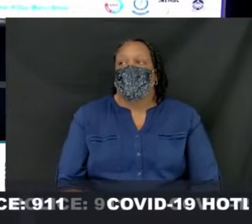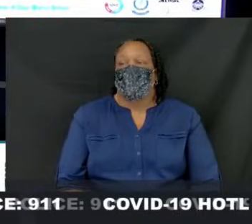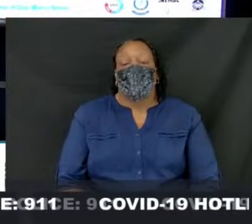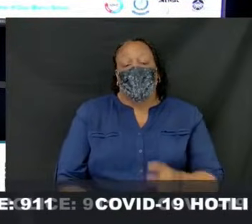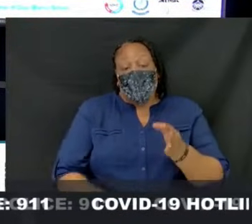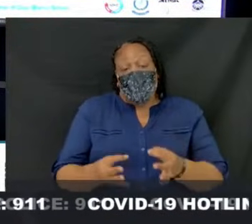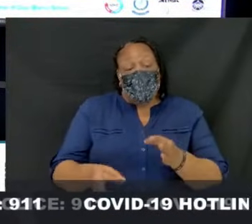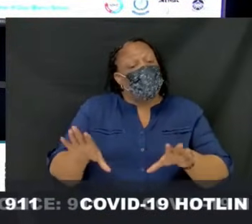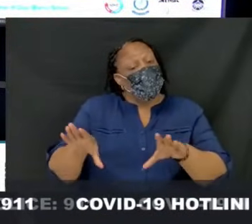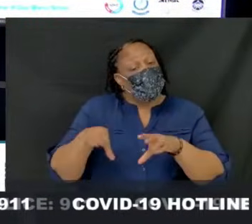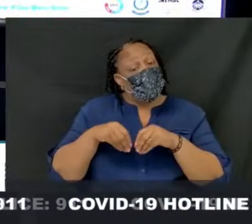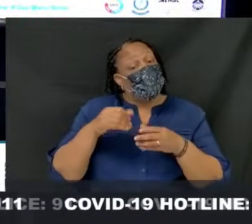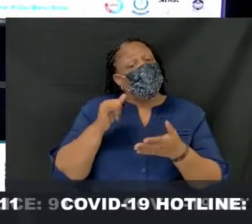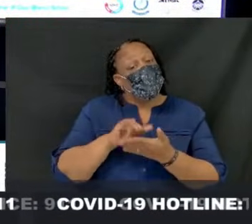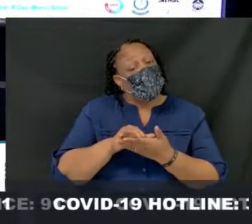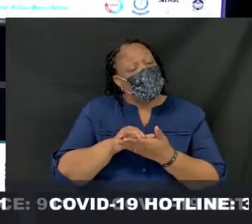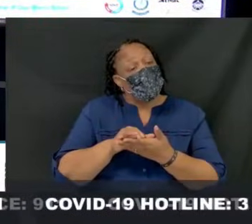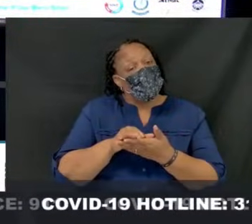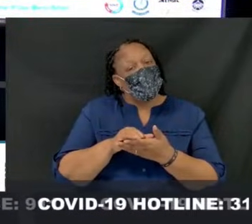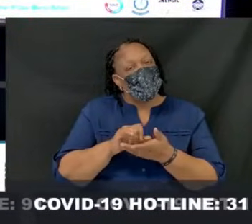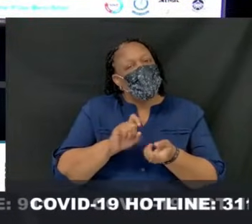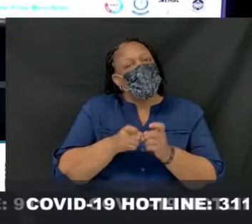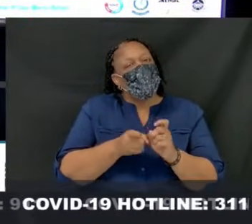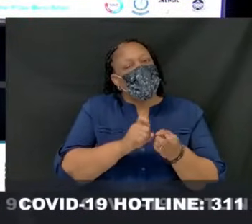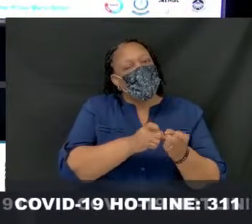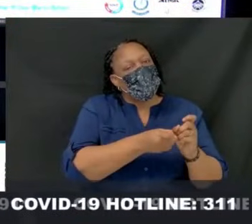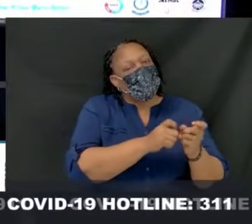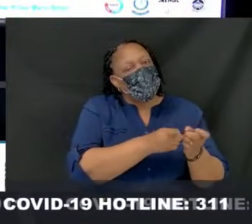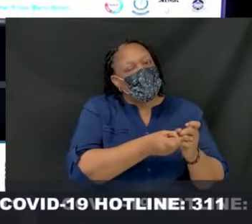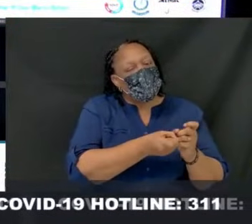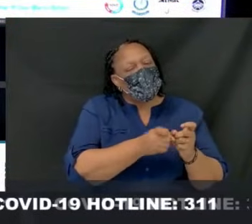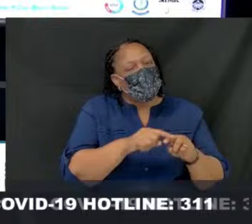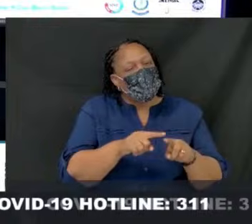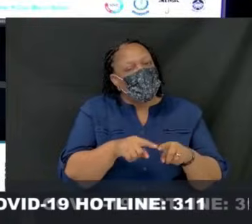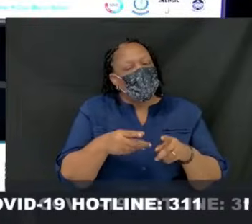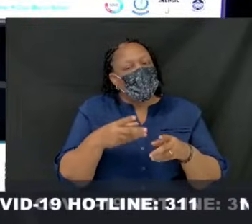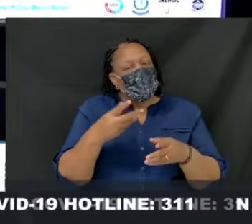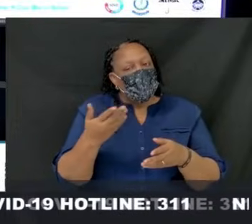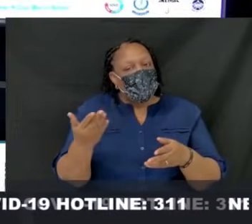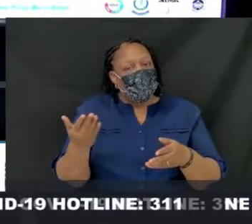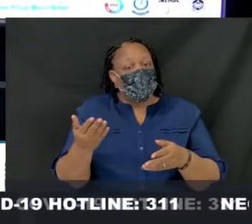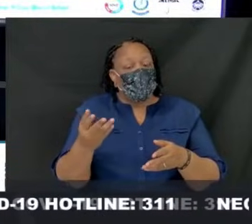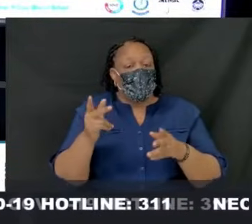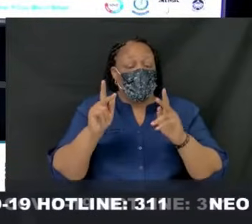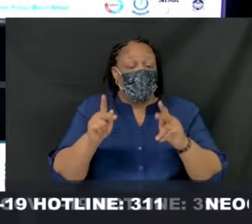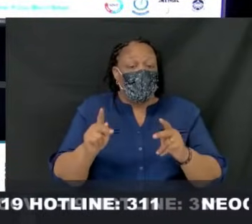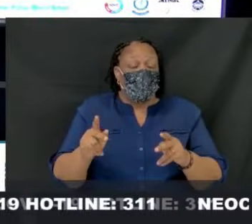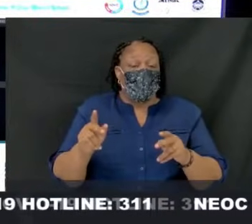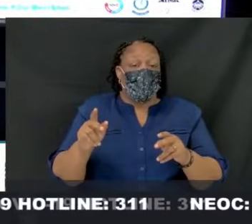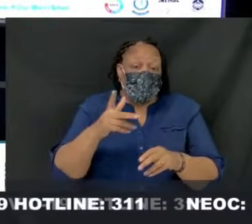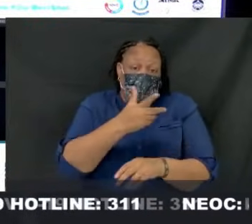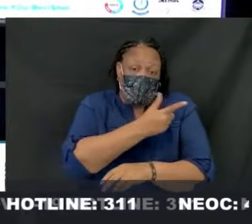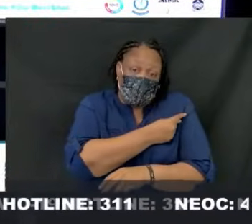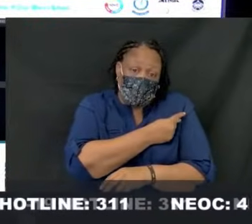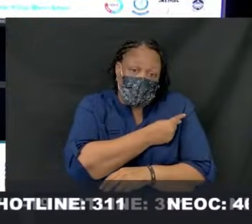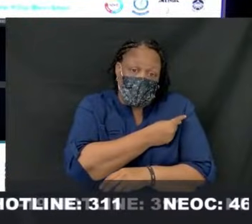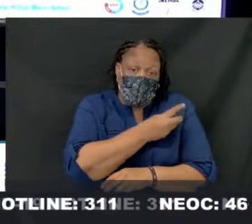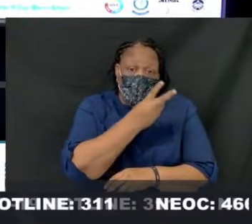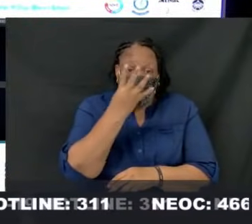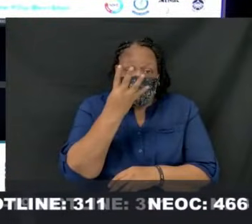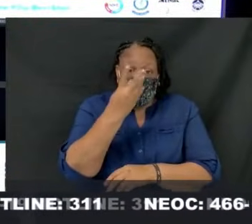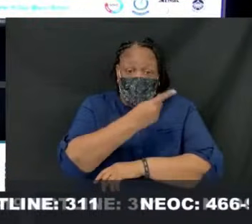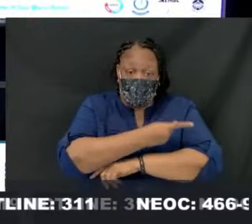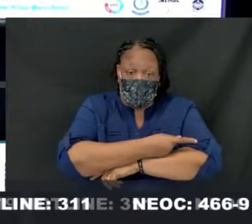are accepted, then we will be able to communicate to the general public, tourism sector, business sector, everyone,